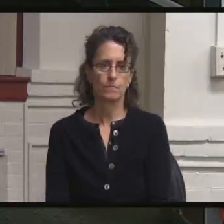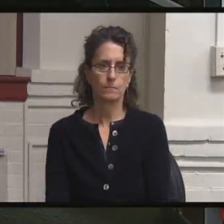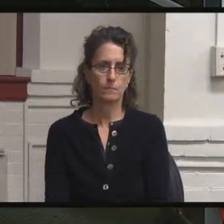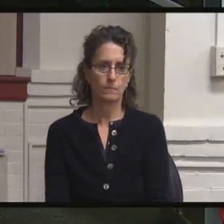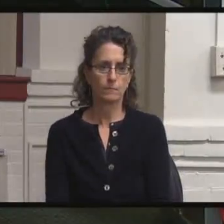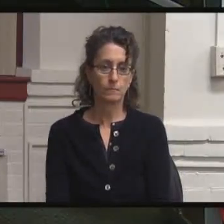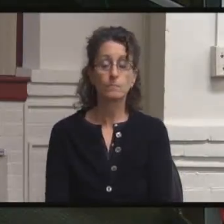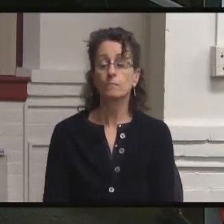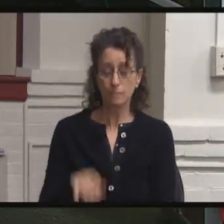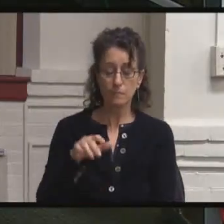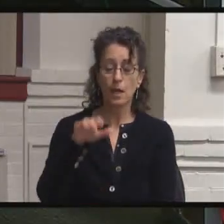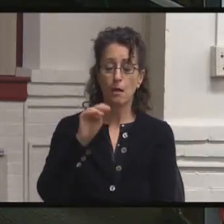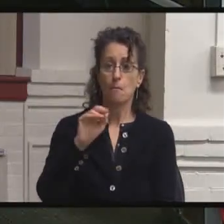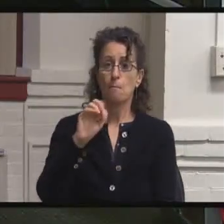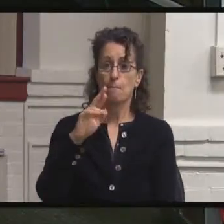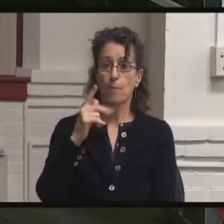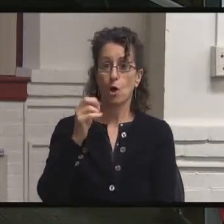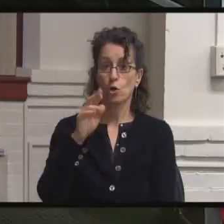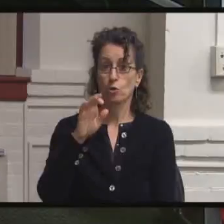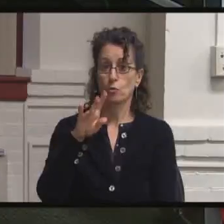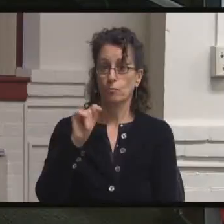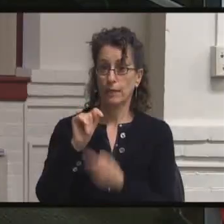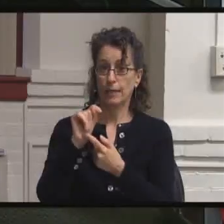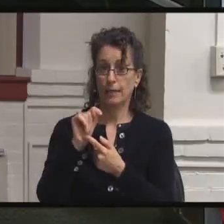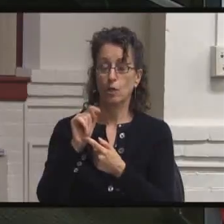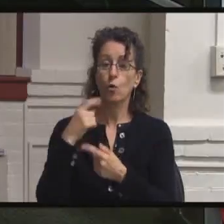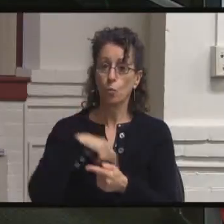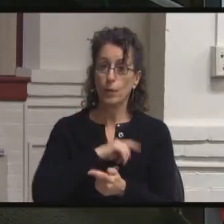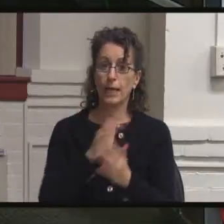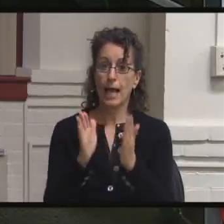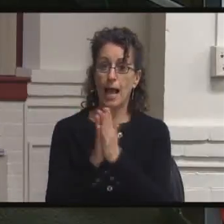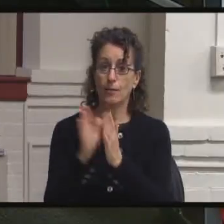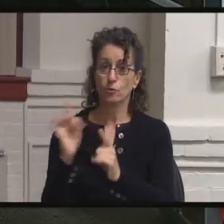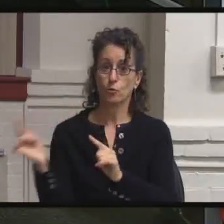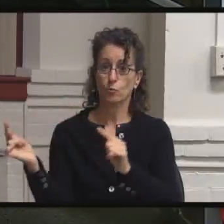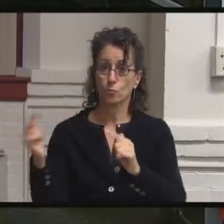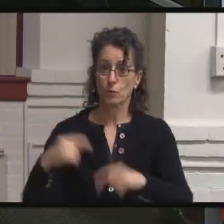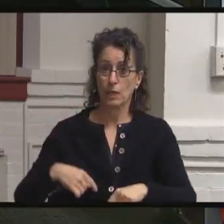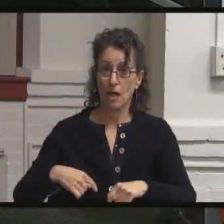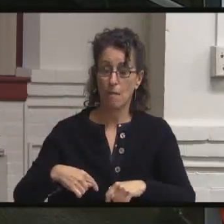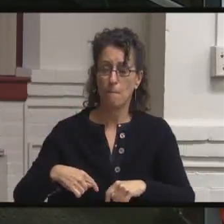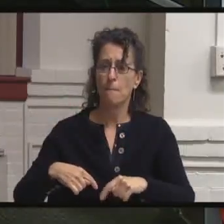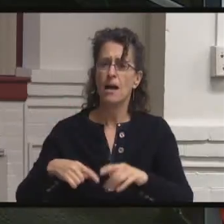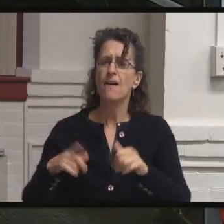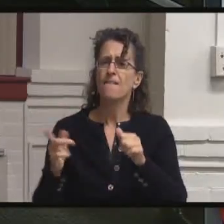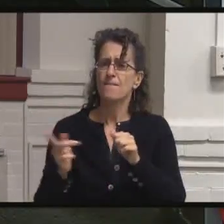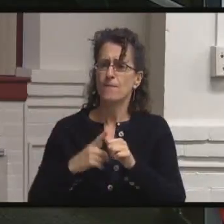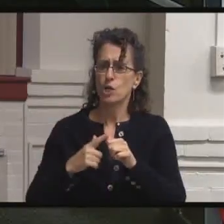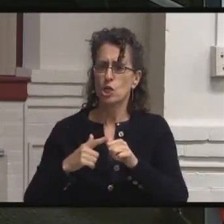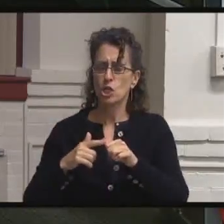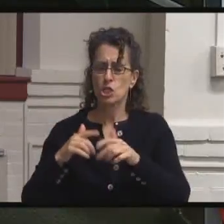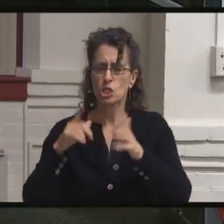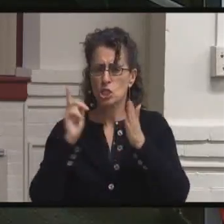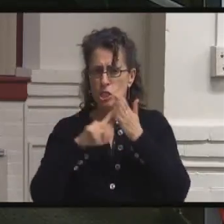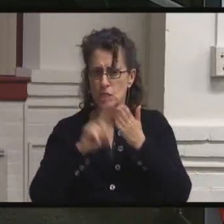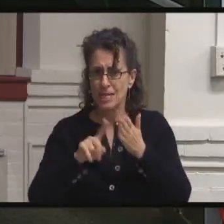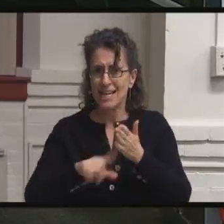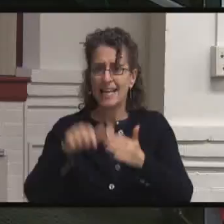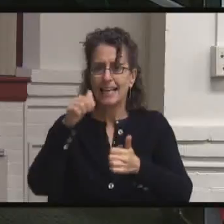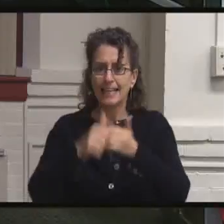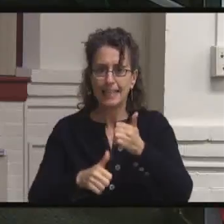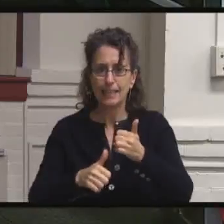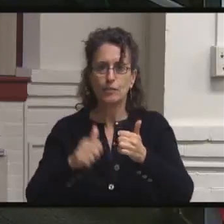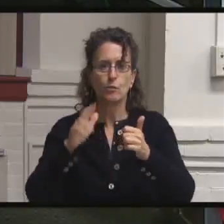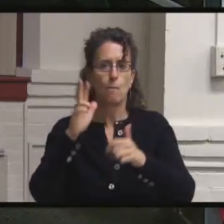we invited Margaret to come and meet with us to take a day and to examine each of the properties under consideration, the Municipal